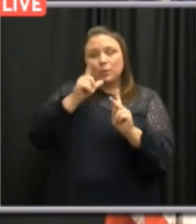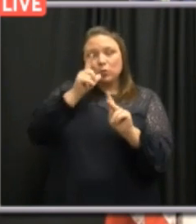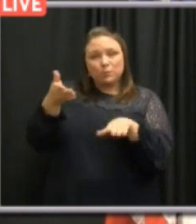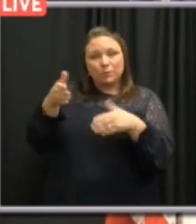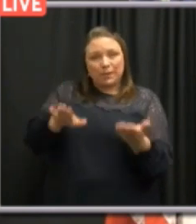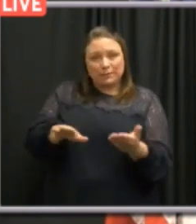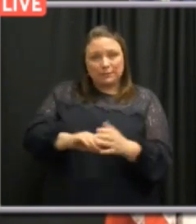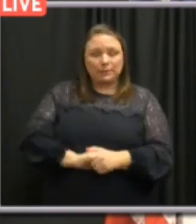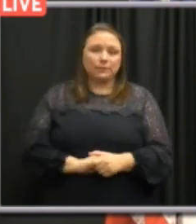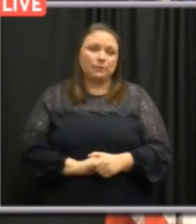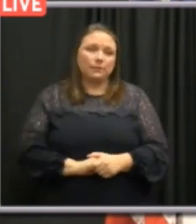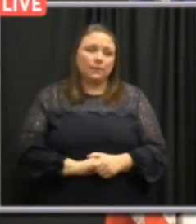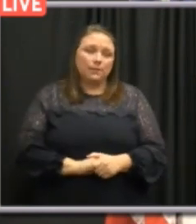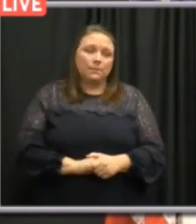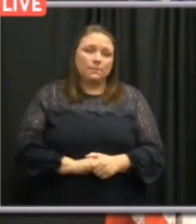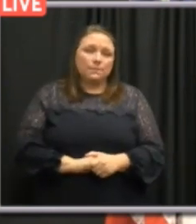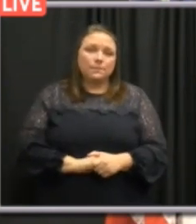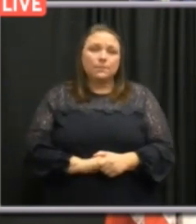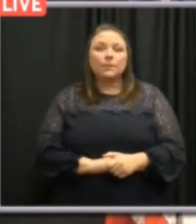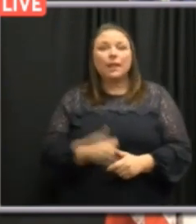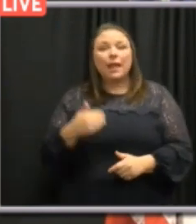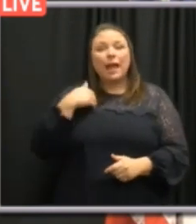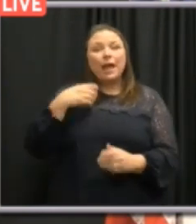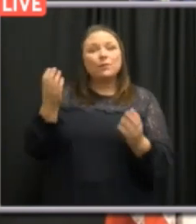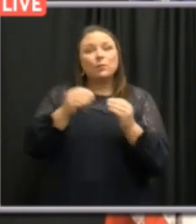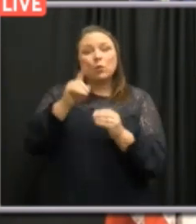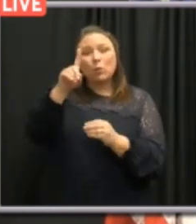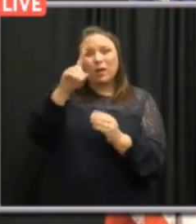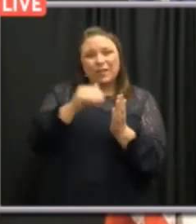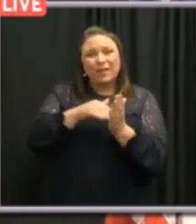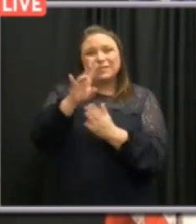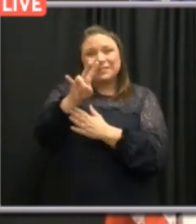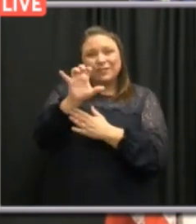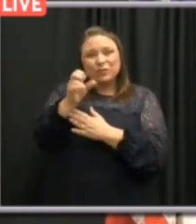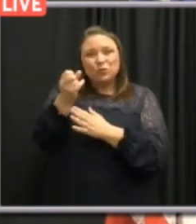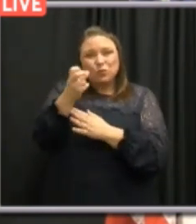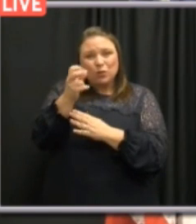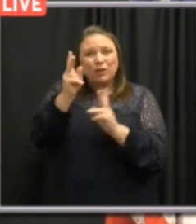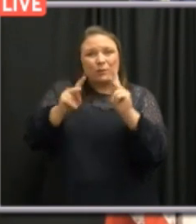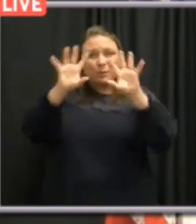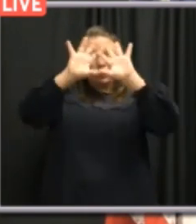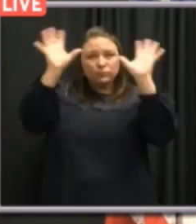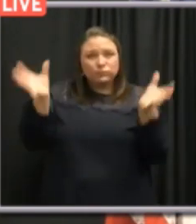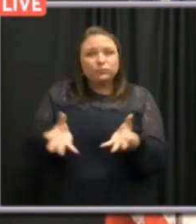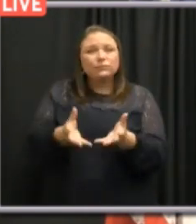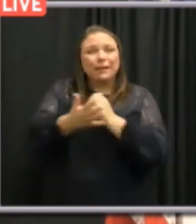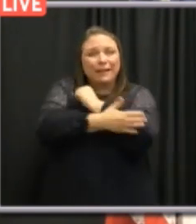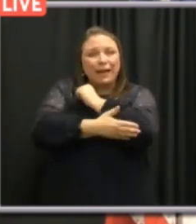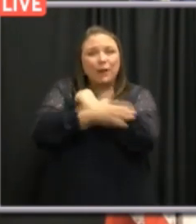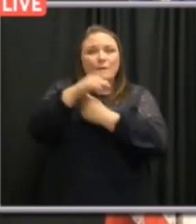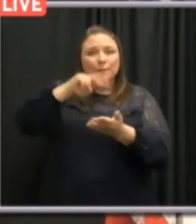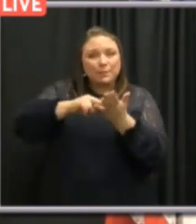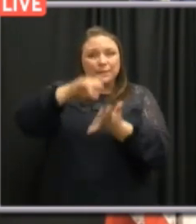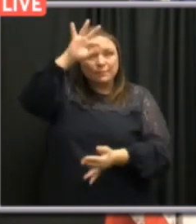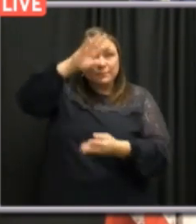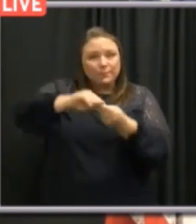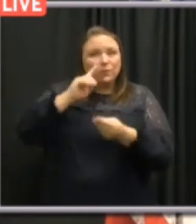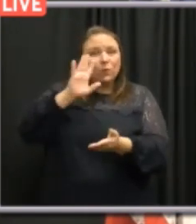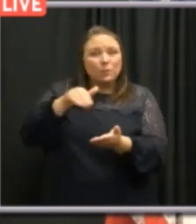city. There are an additional 1,712 cases in the surrounding counties, bringing the total for our region